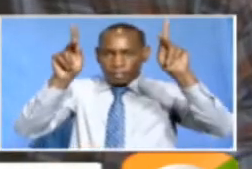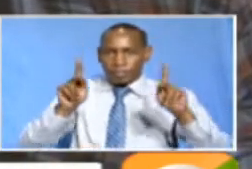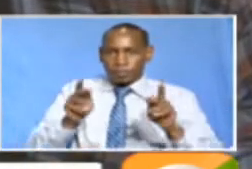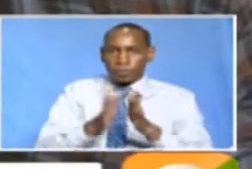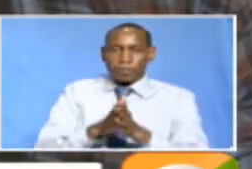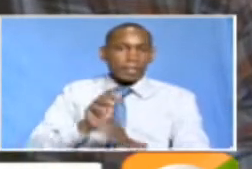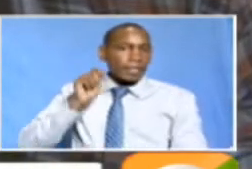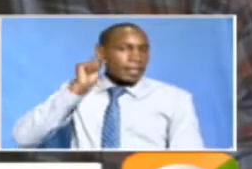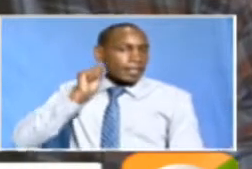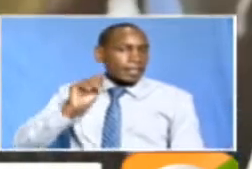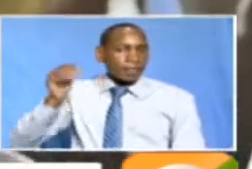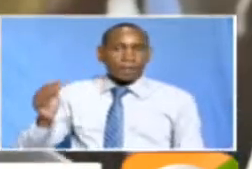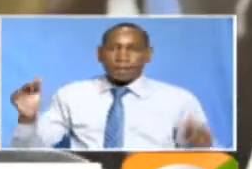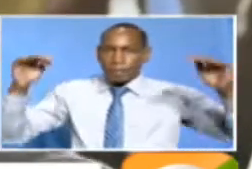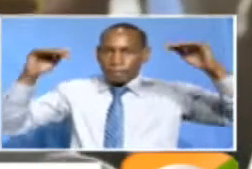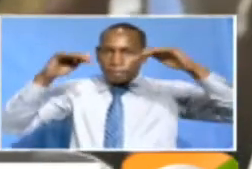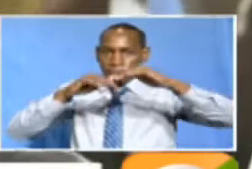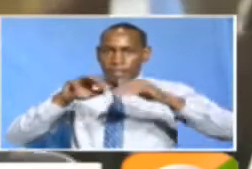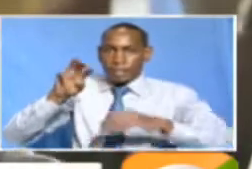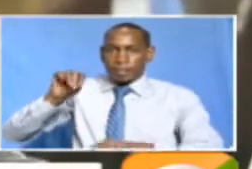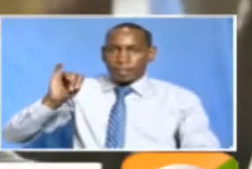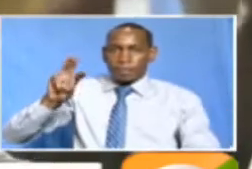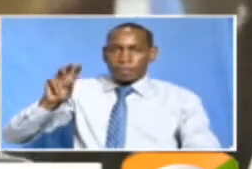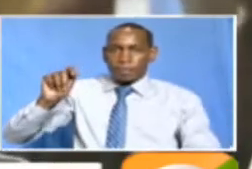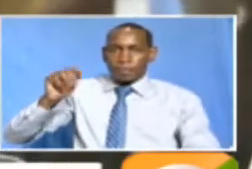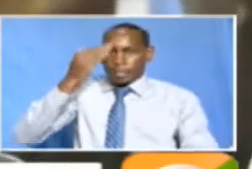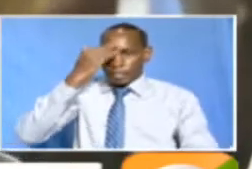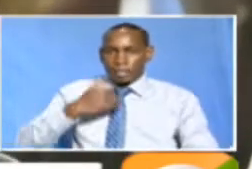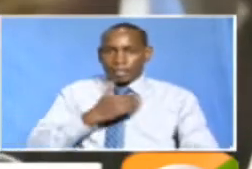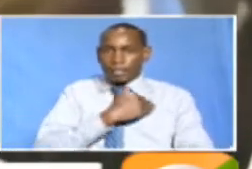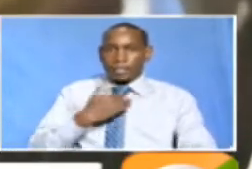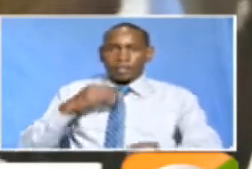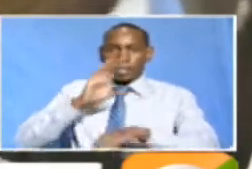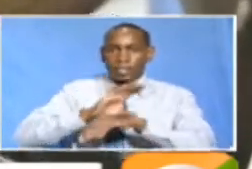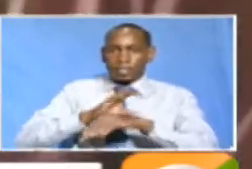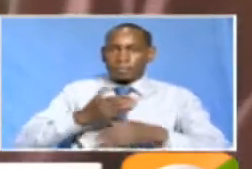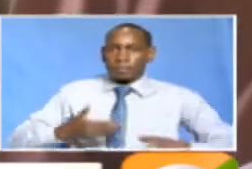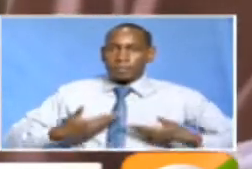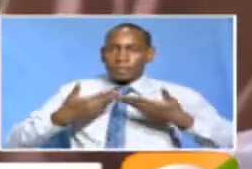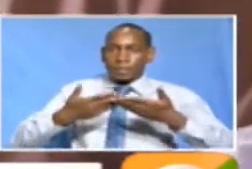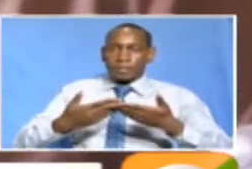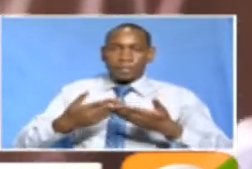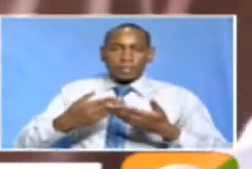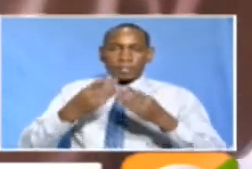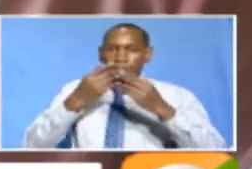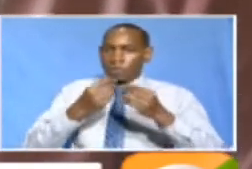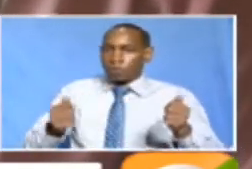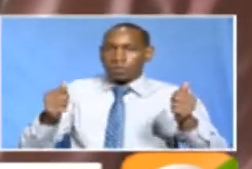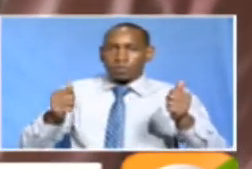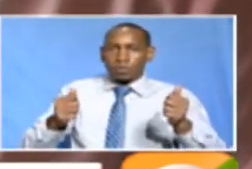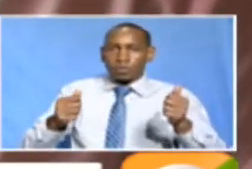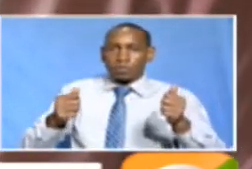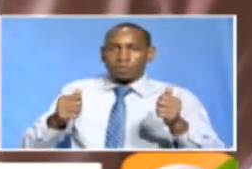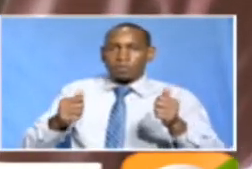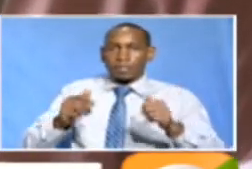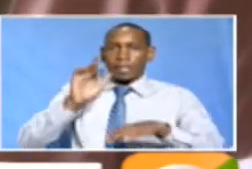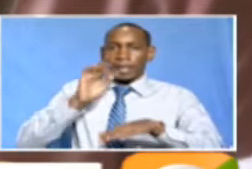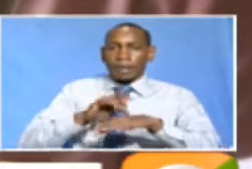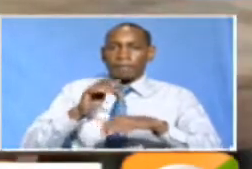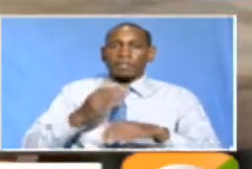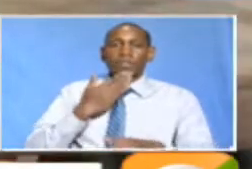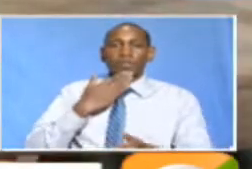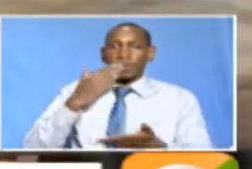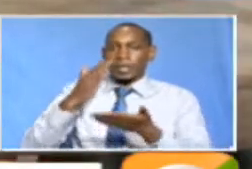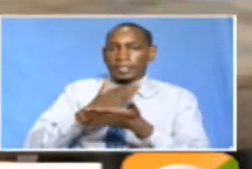of Nandi converged at the Miwani Catholic Church to give their views on the solution to the turbulent waves rocking the sugar